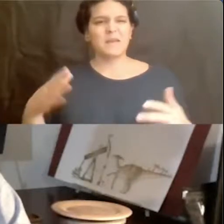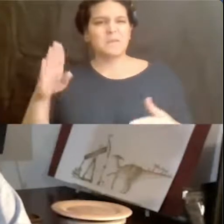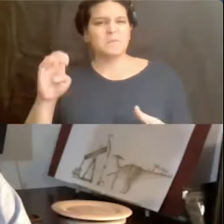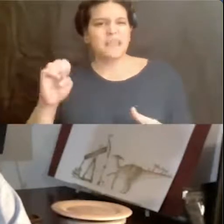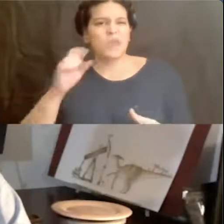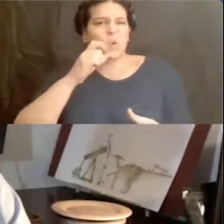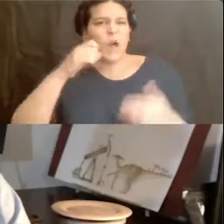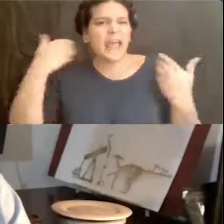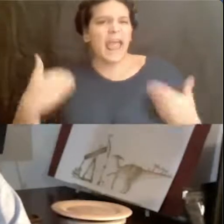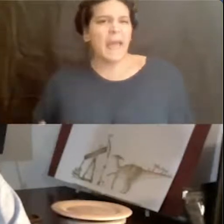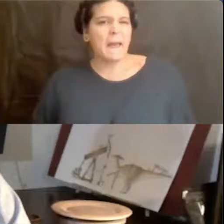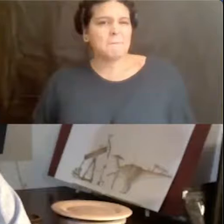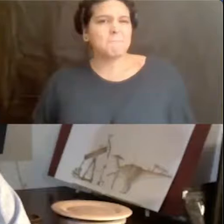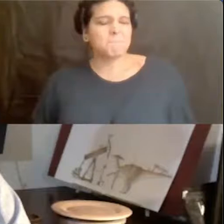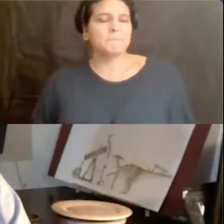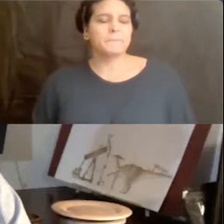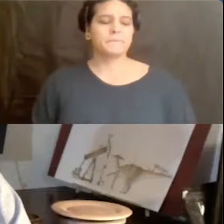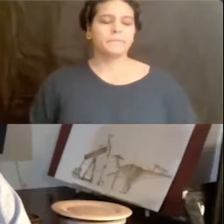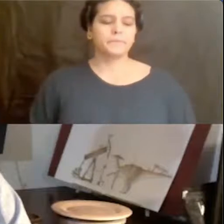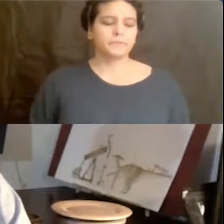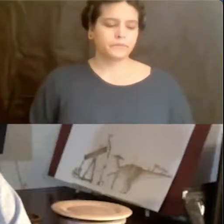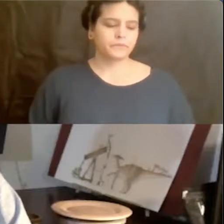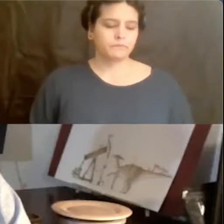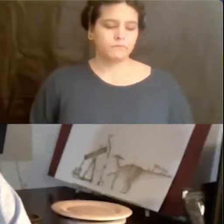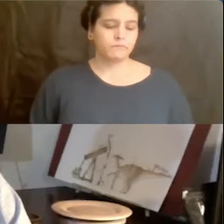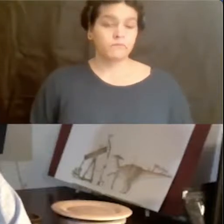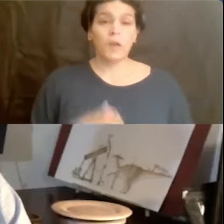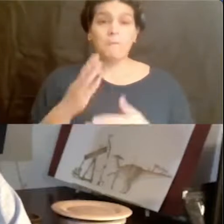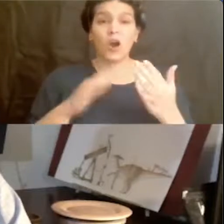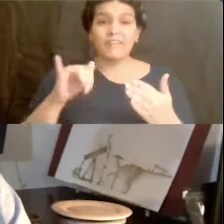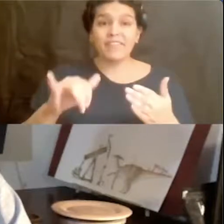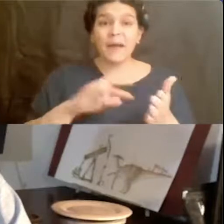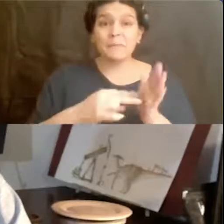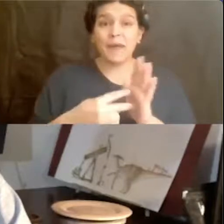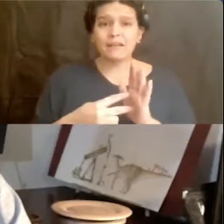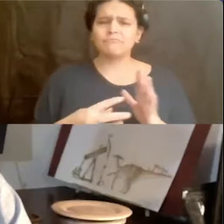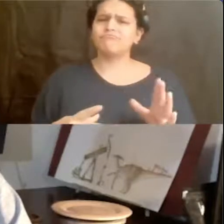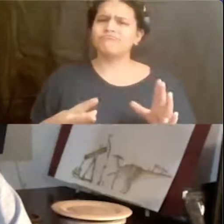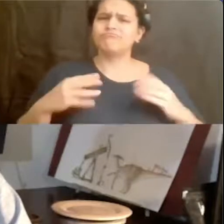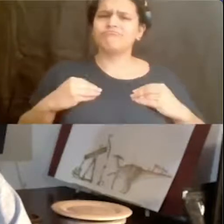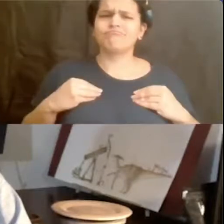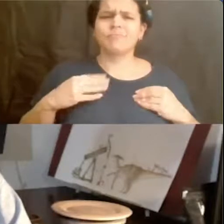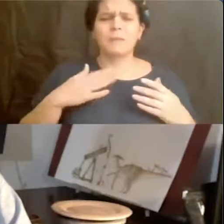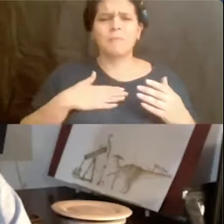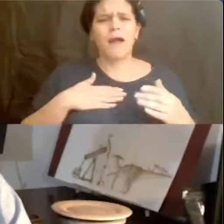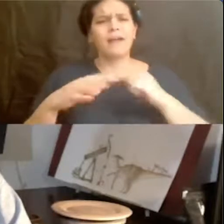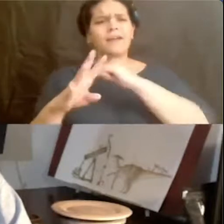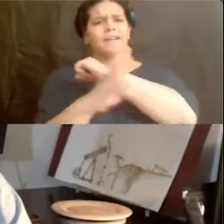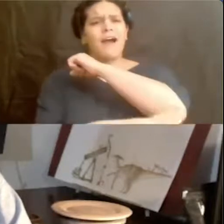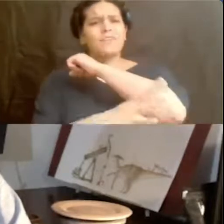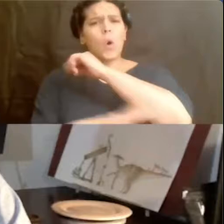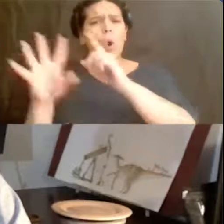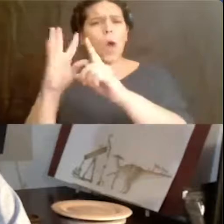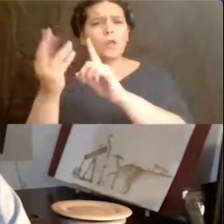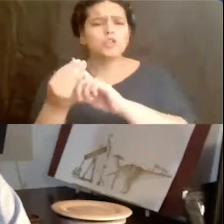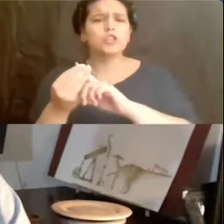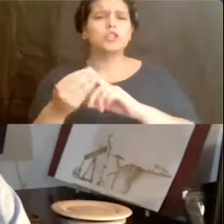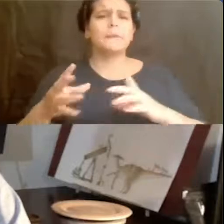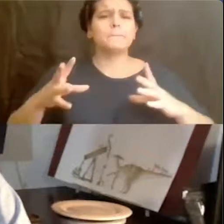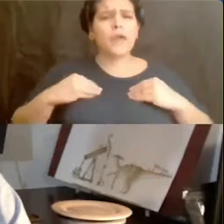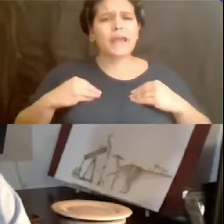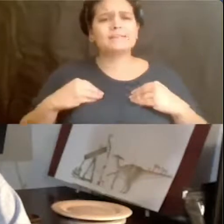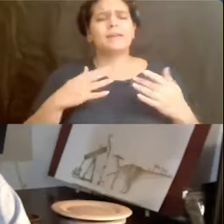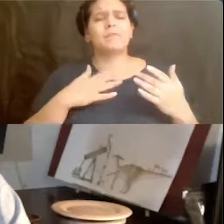am. And part of that meant embracing my Navajo culture and embracing my Navajo